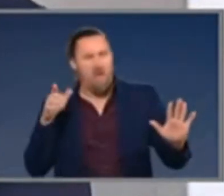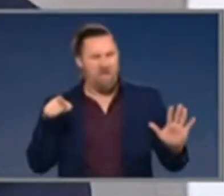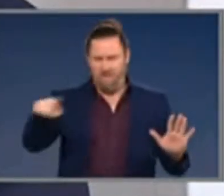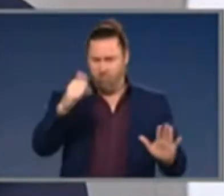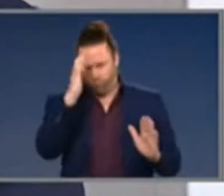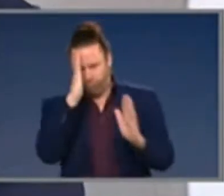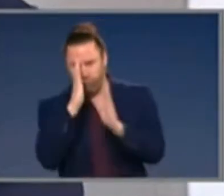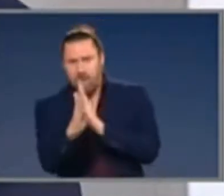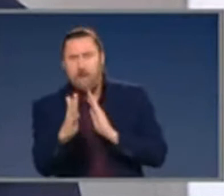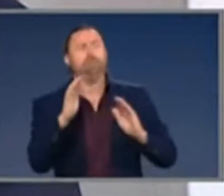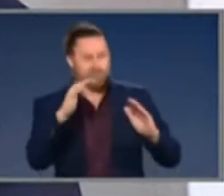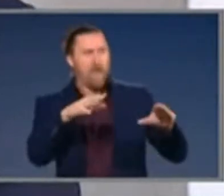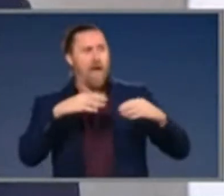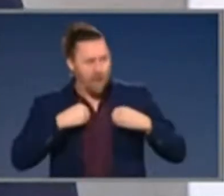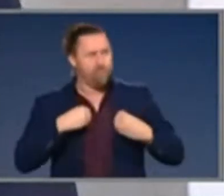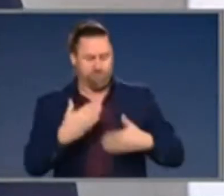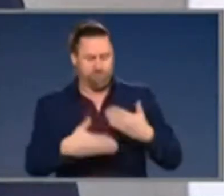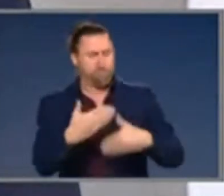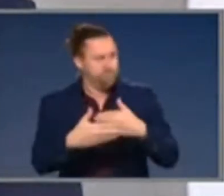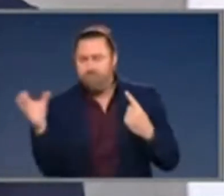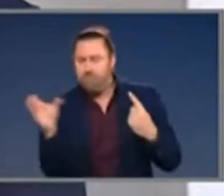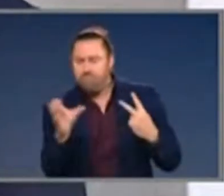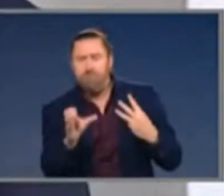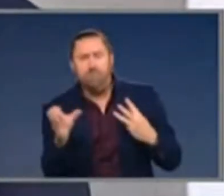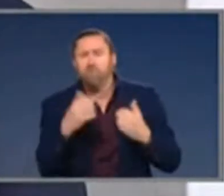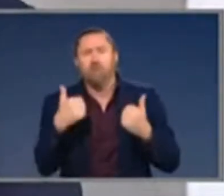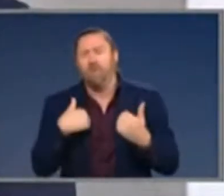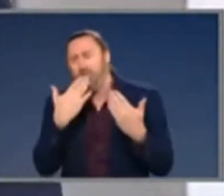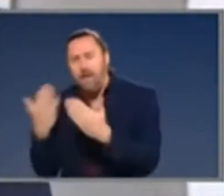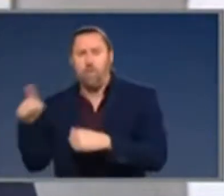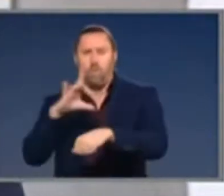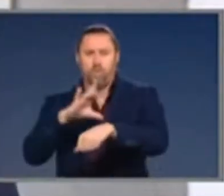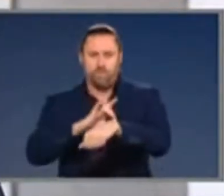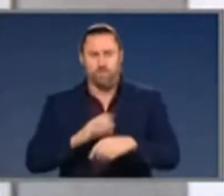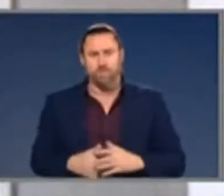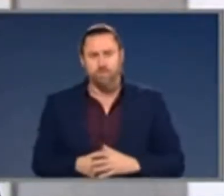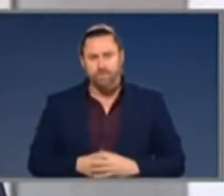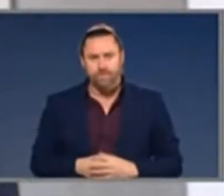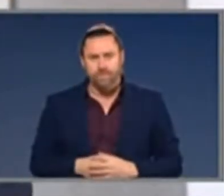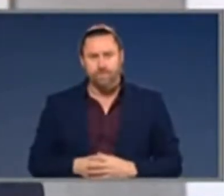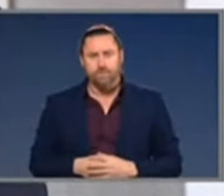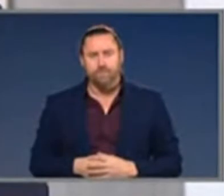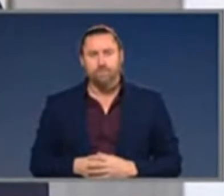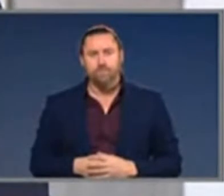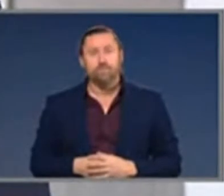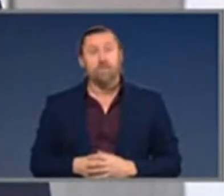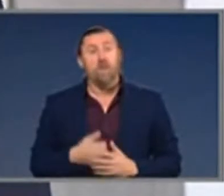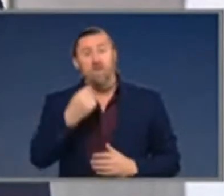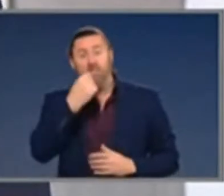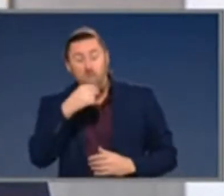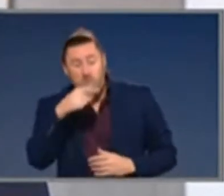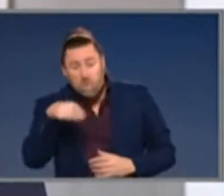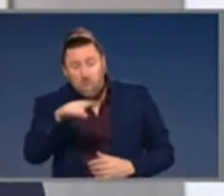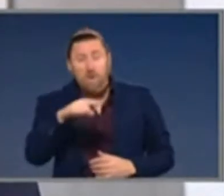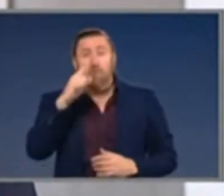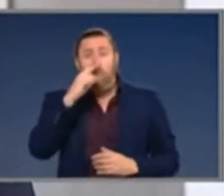Response Centre to be able to make those staffing available. The second area of response was to transfer patients,